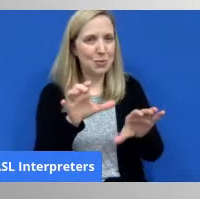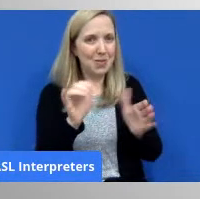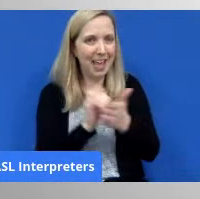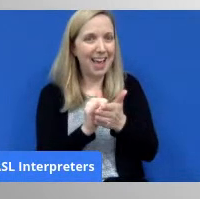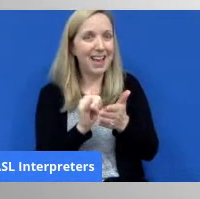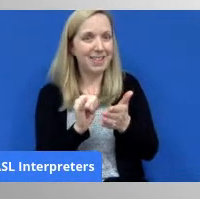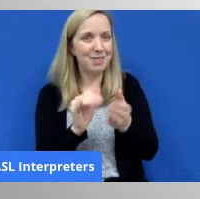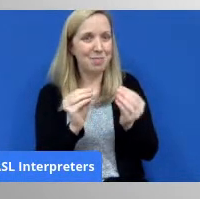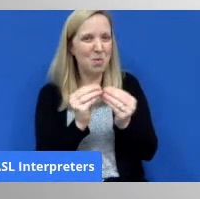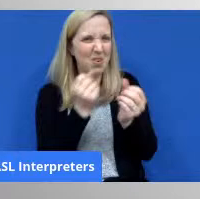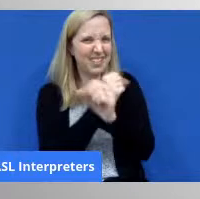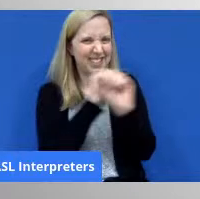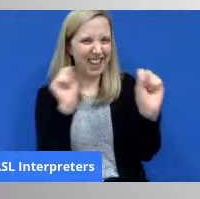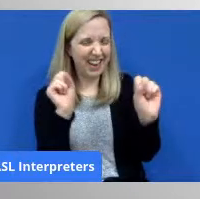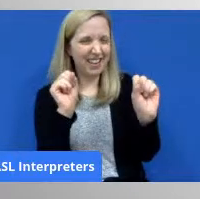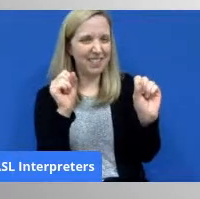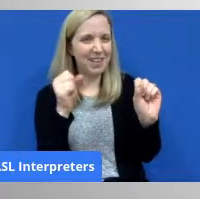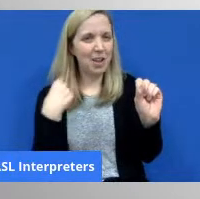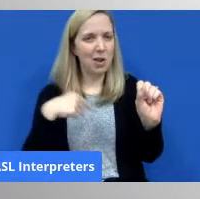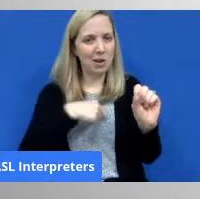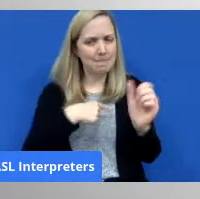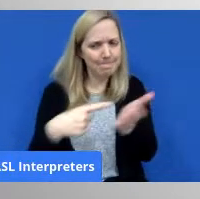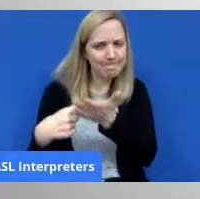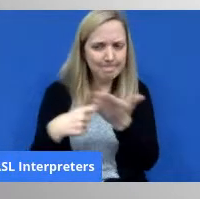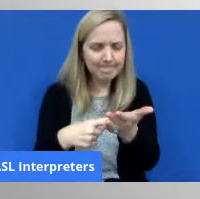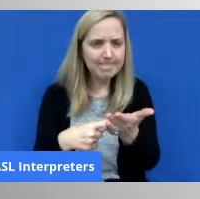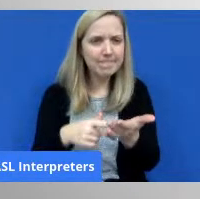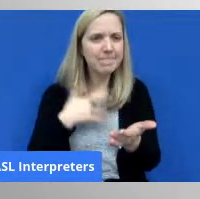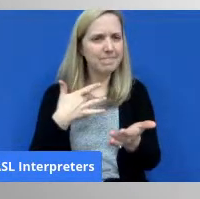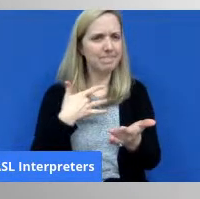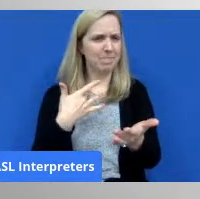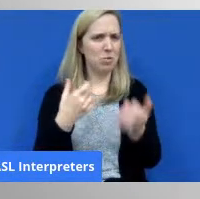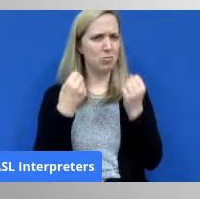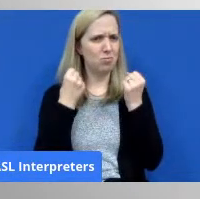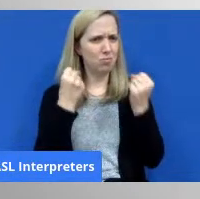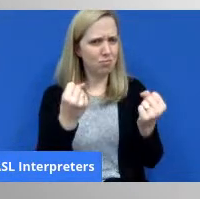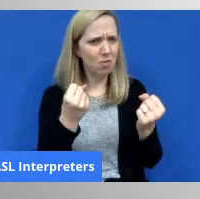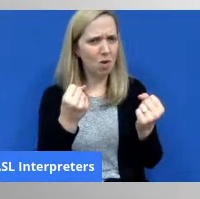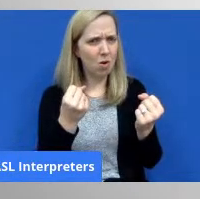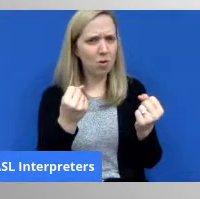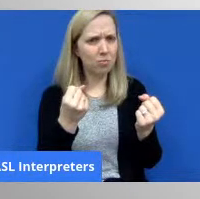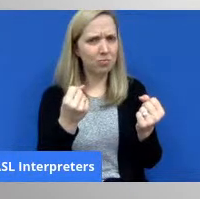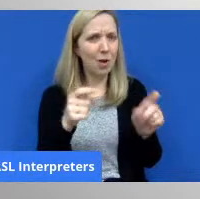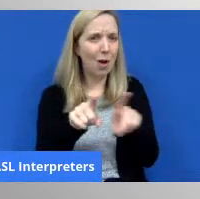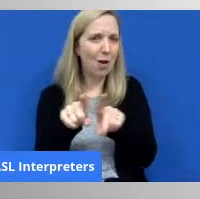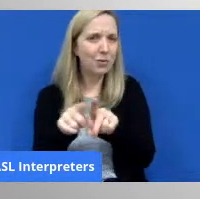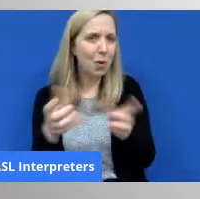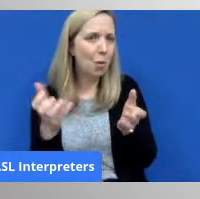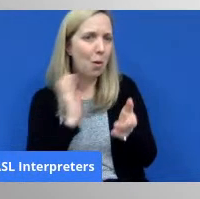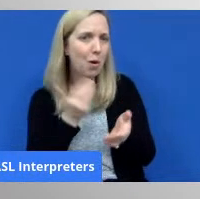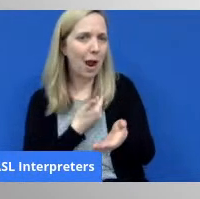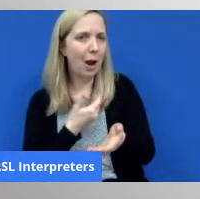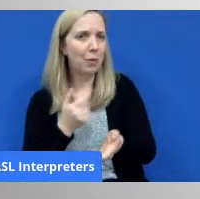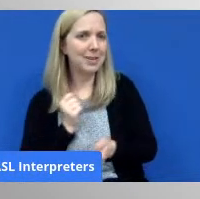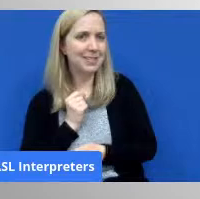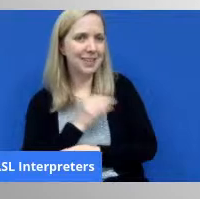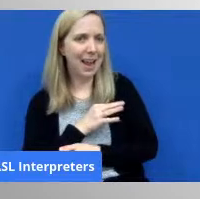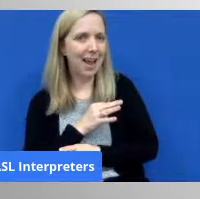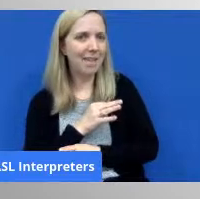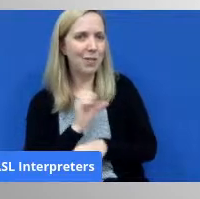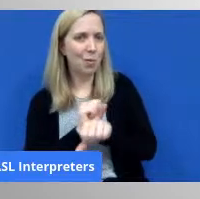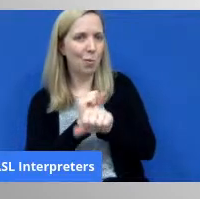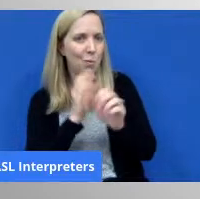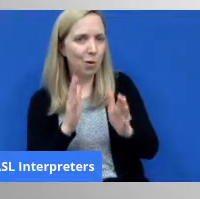And we felt pretty strongly about that with our staff. We want them to obviously also be in a safe environment.